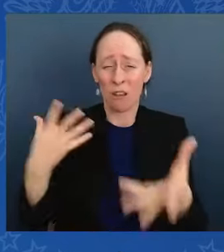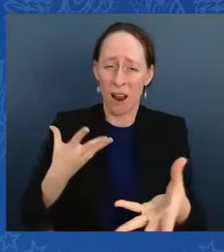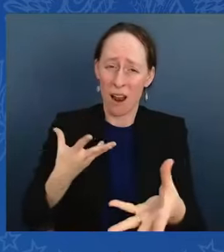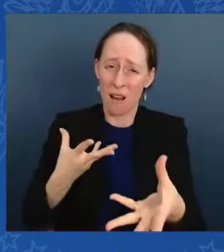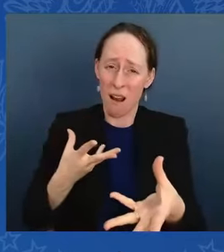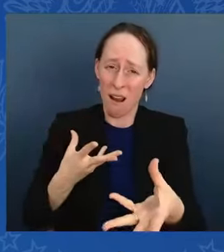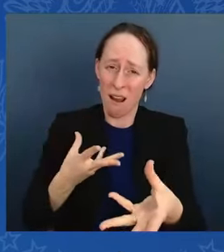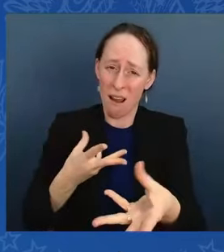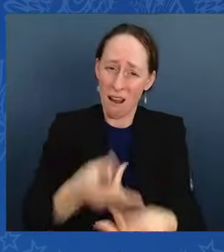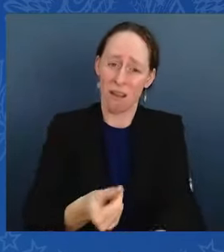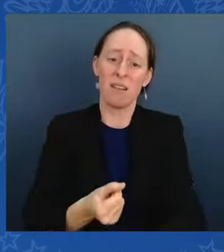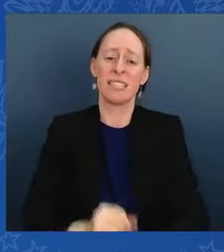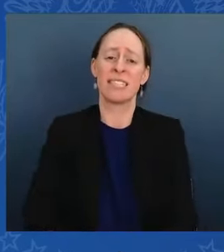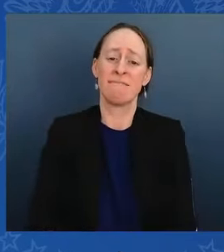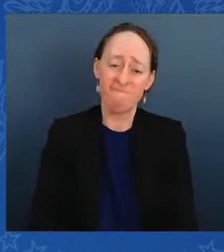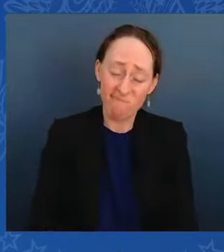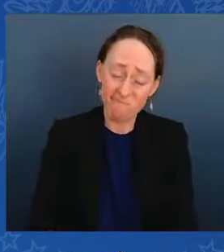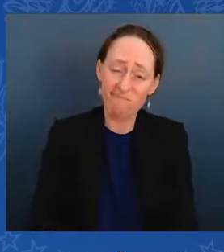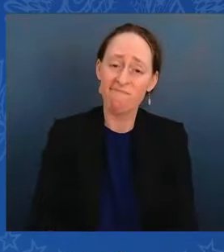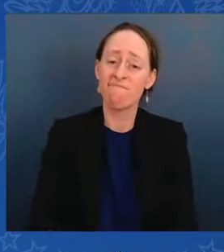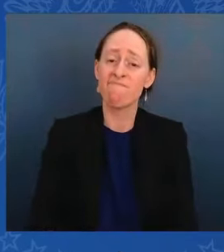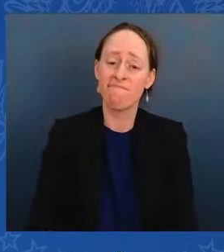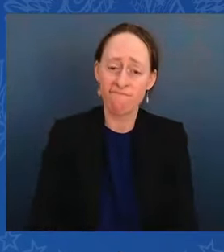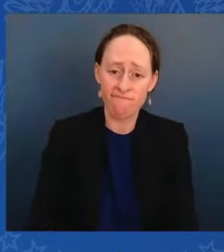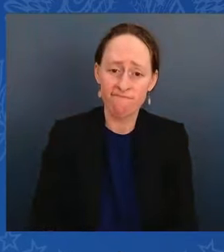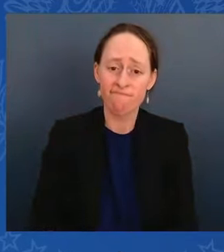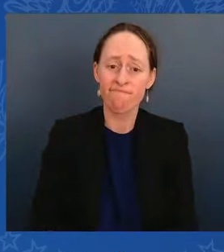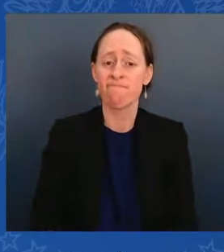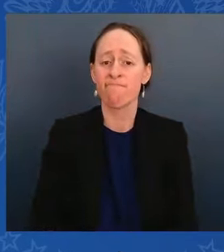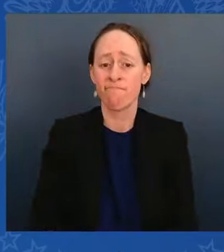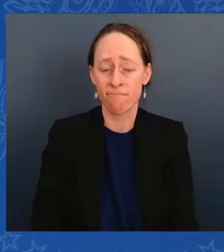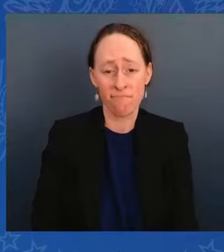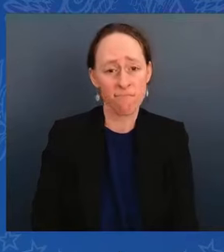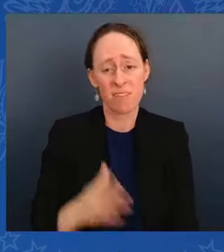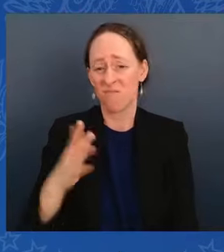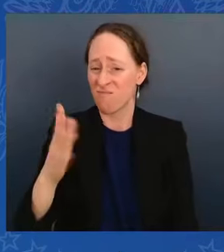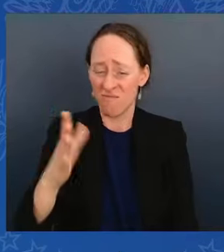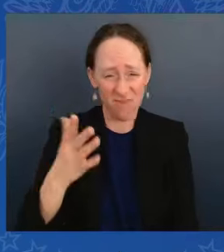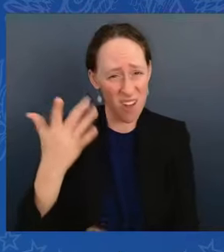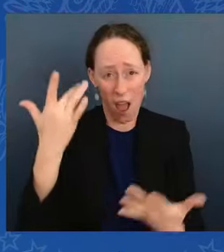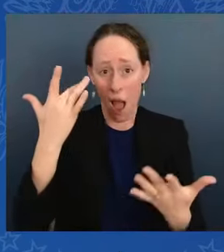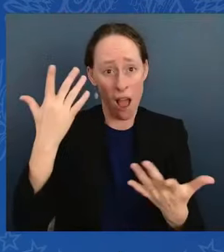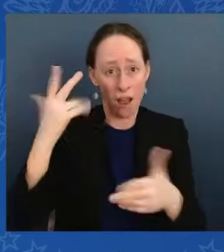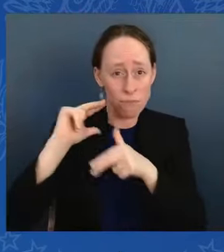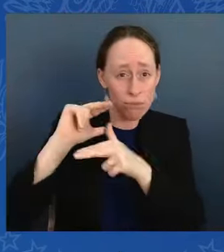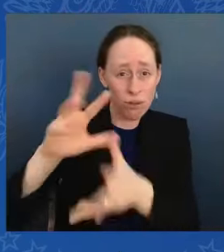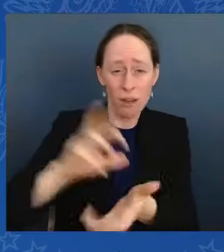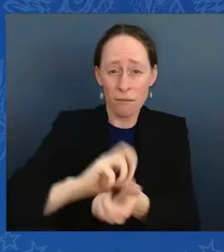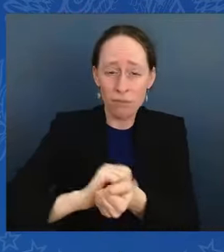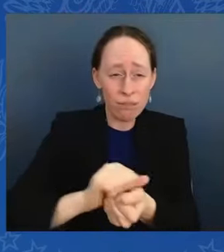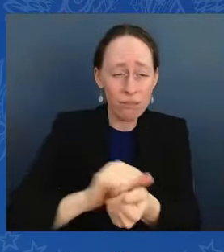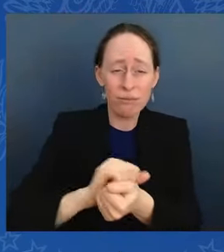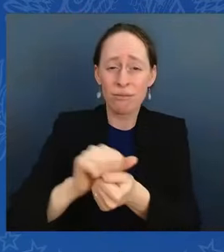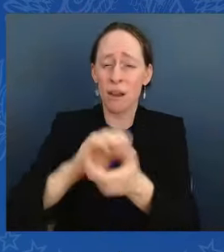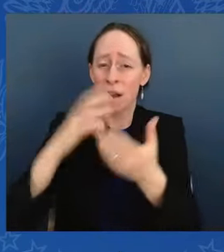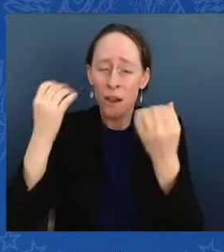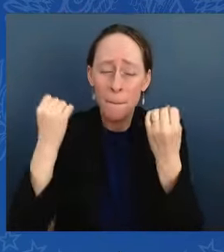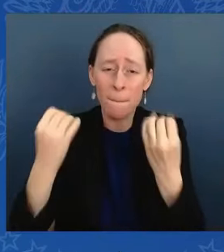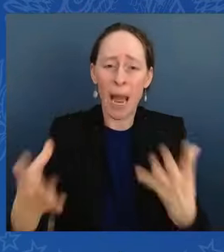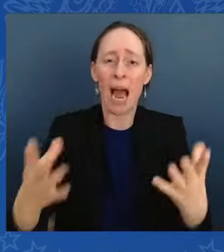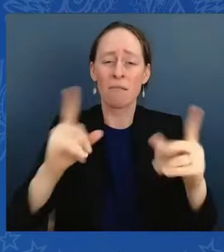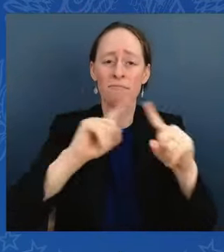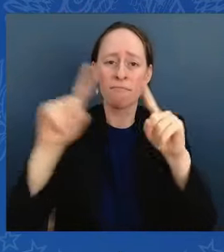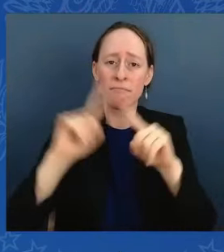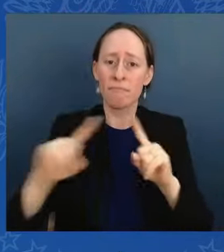because it goes through so many states. You know, and Congress has an obligation to me, it seems to me, to ensure